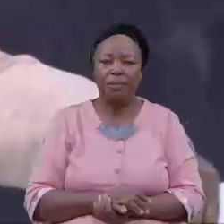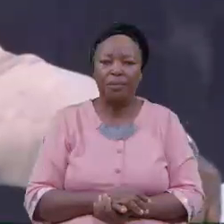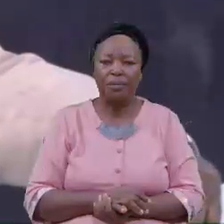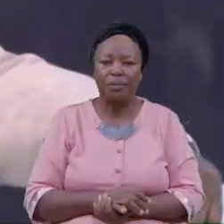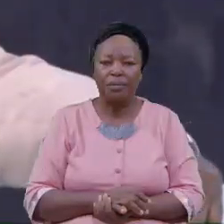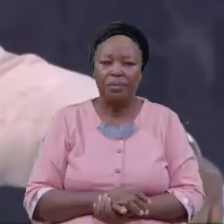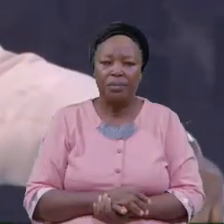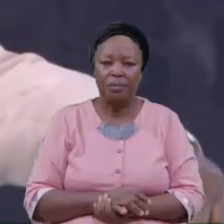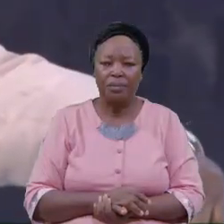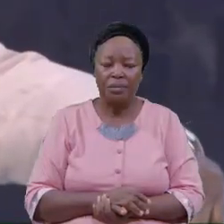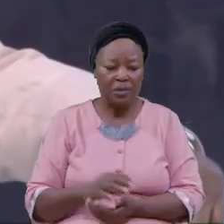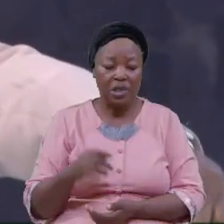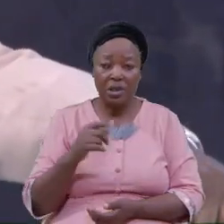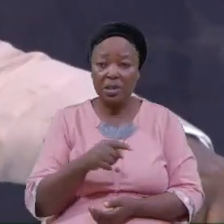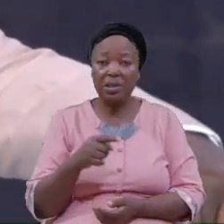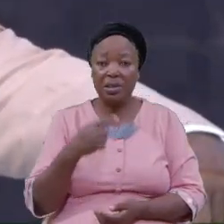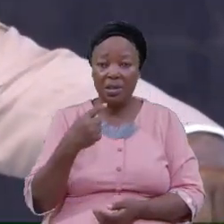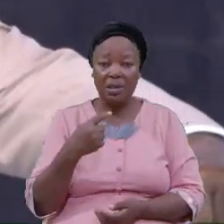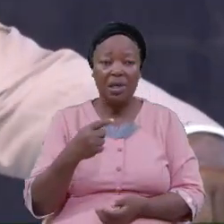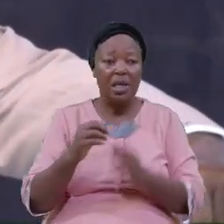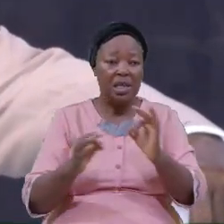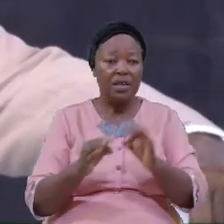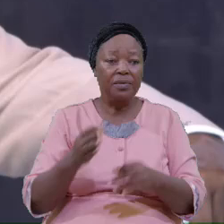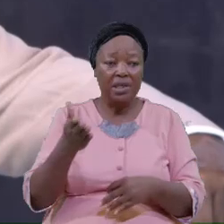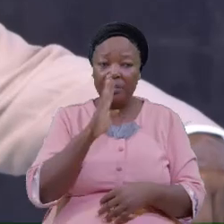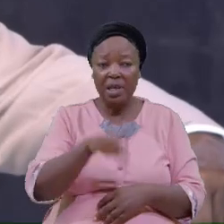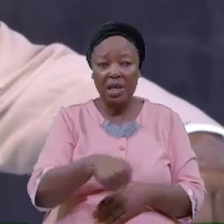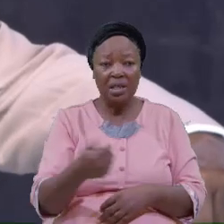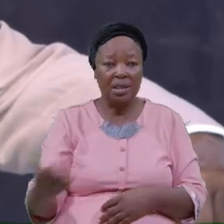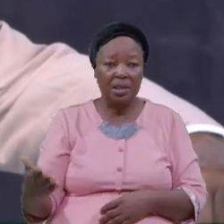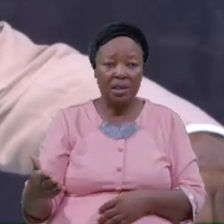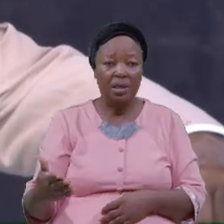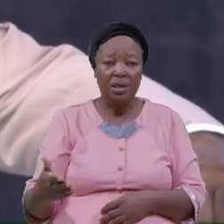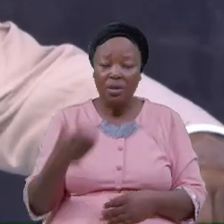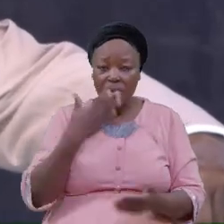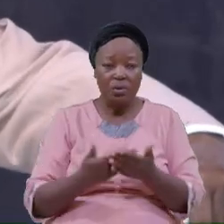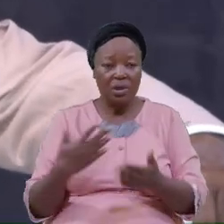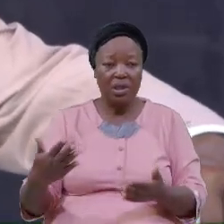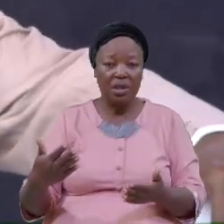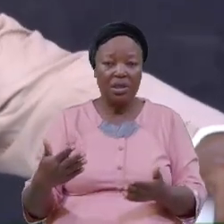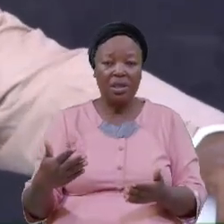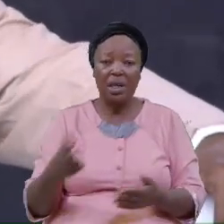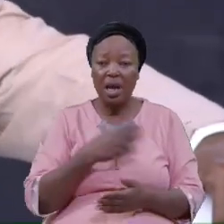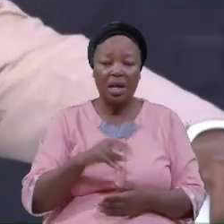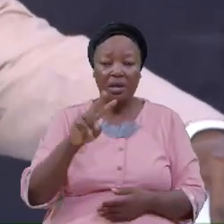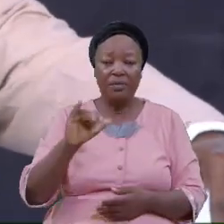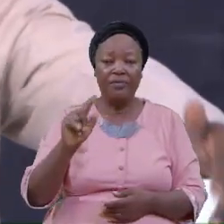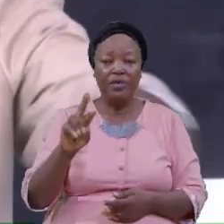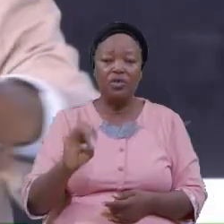It says, if there be any good thing and any virtue, think on these